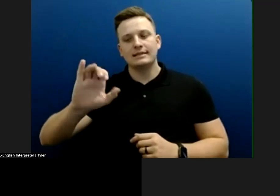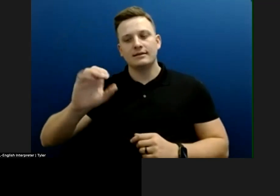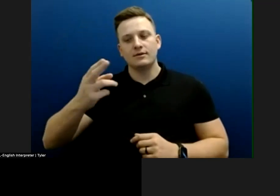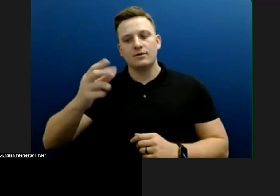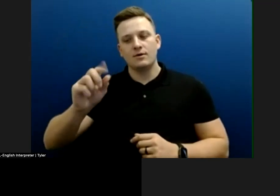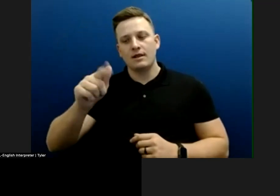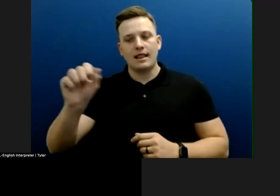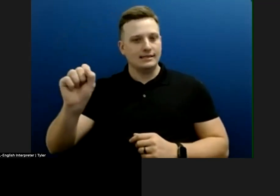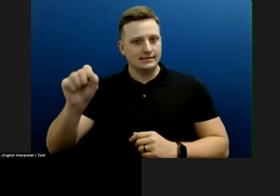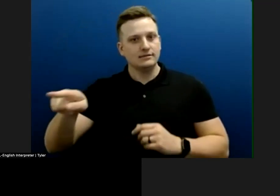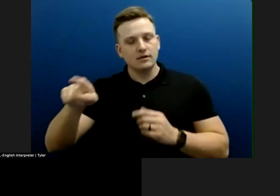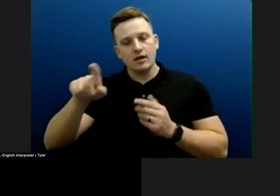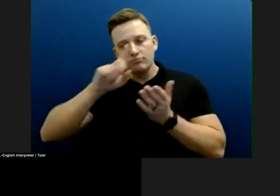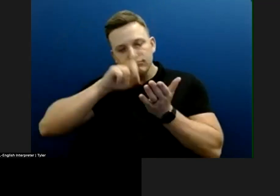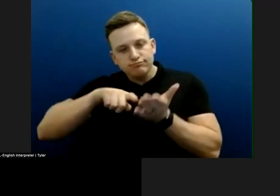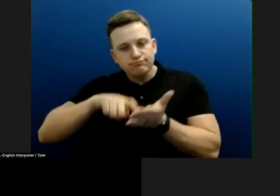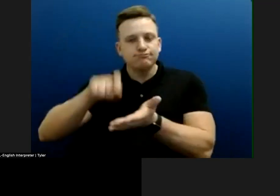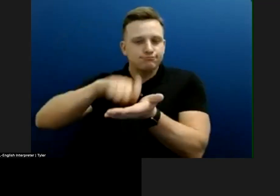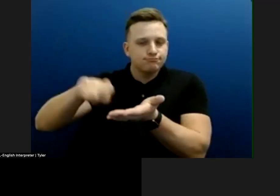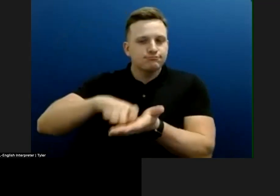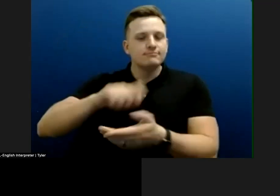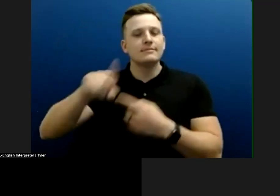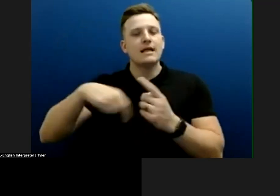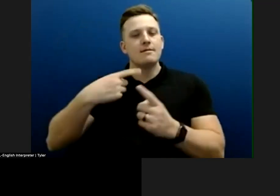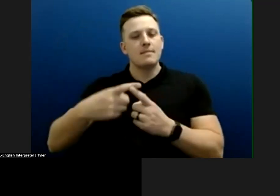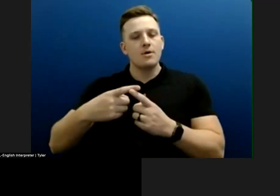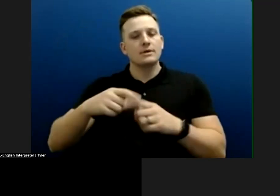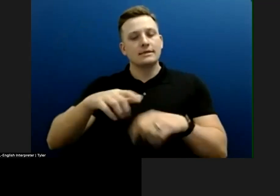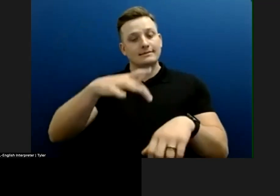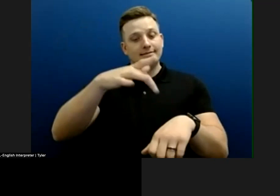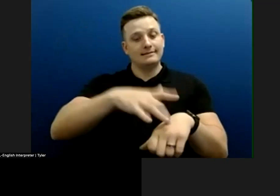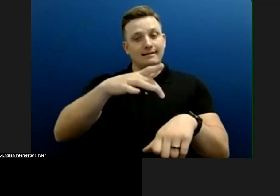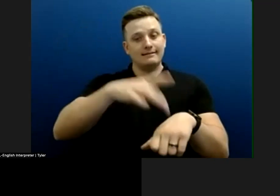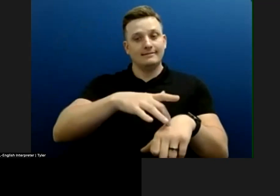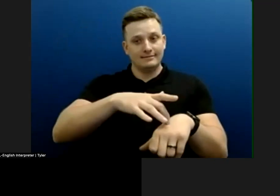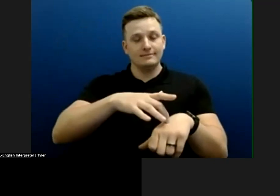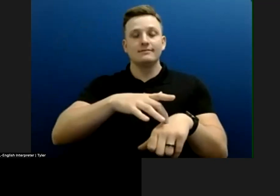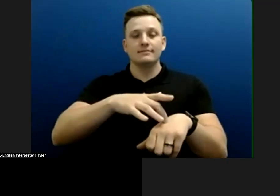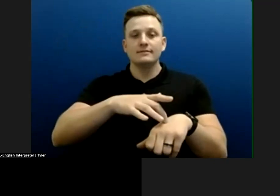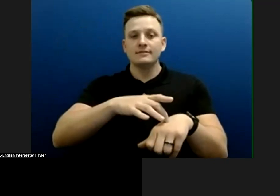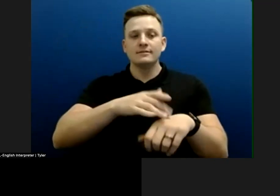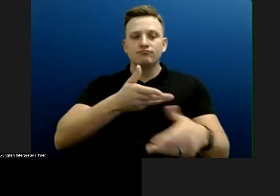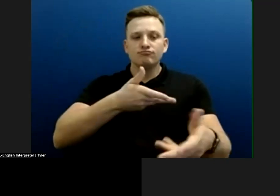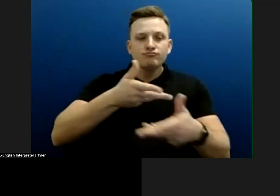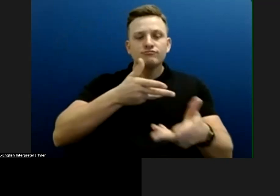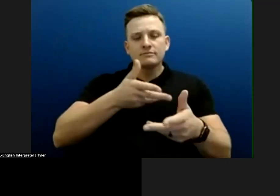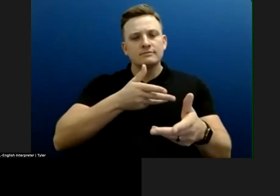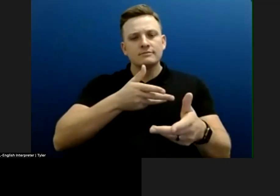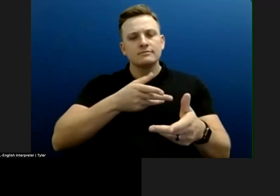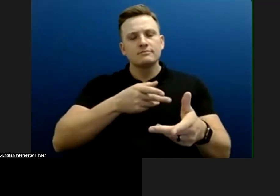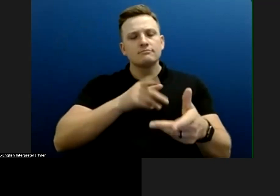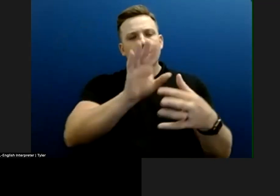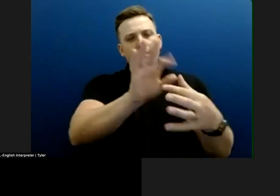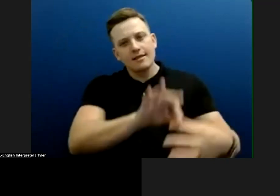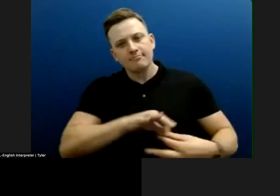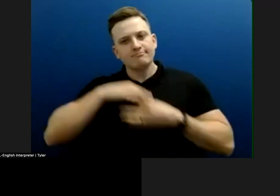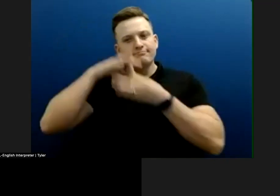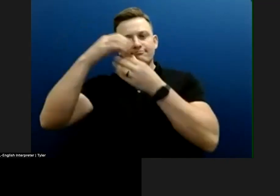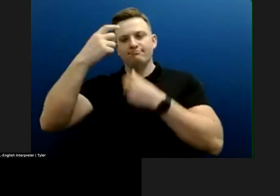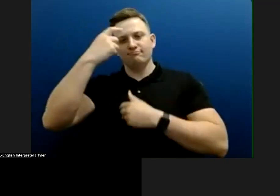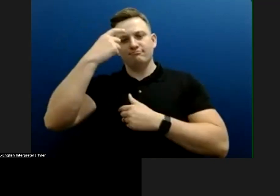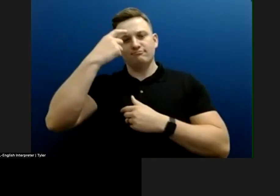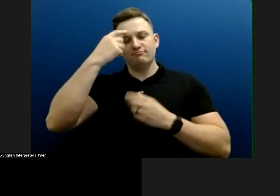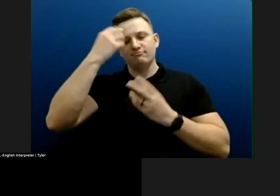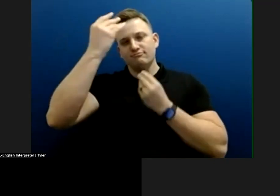field about the tactile modality, and particularly what is happening